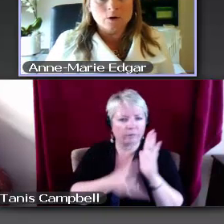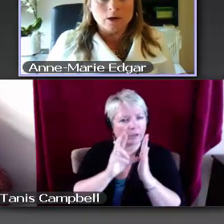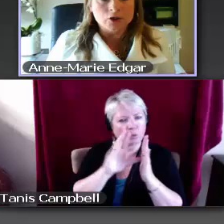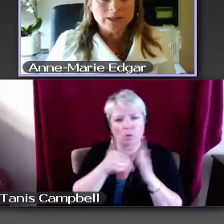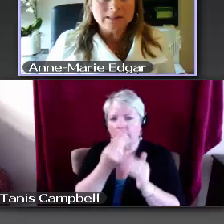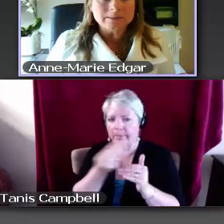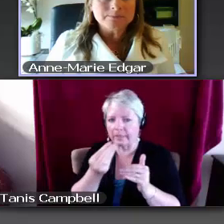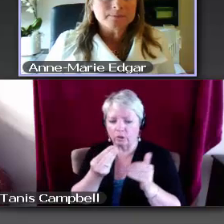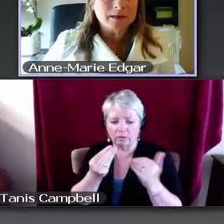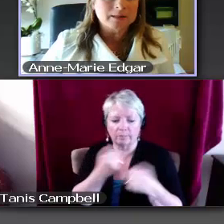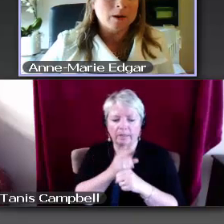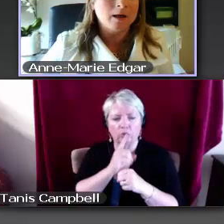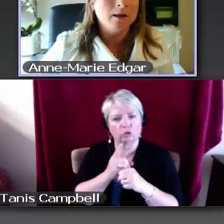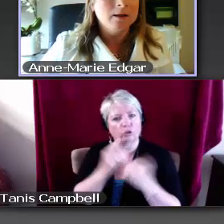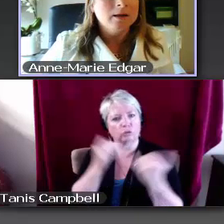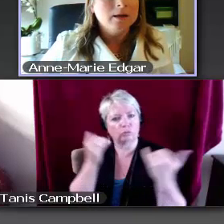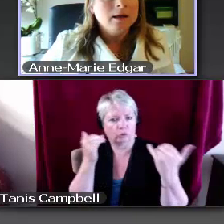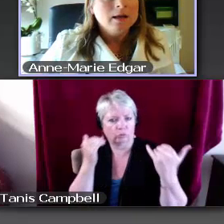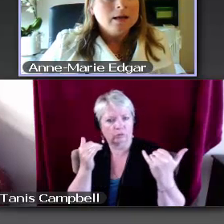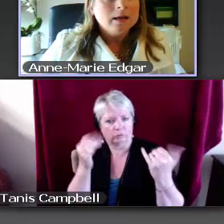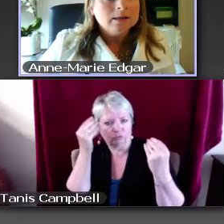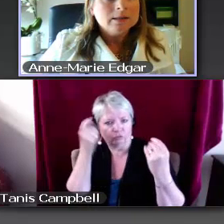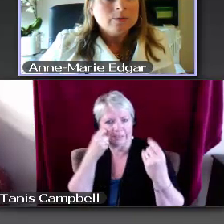with the technologies as well.